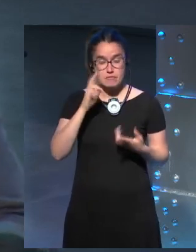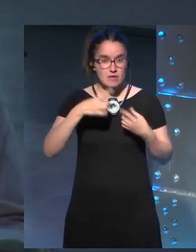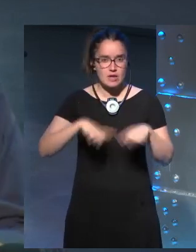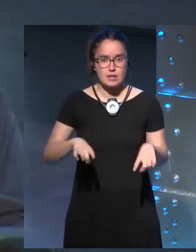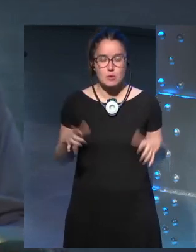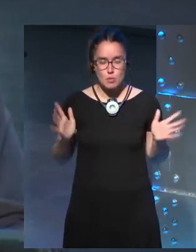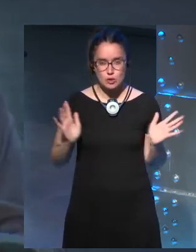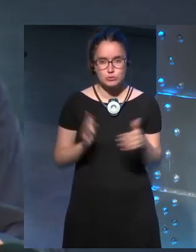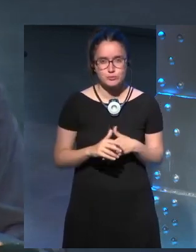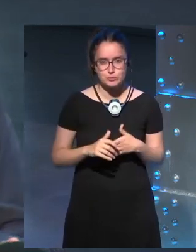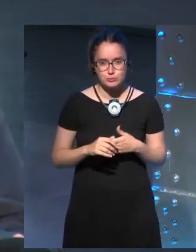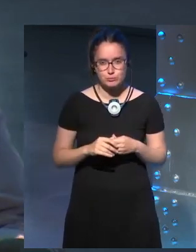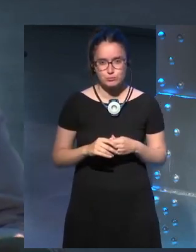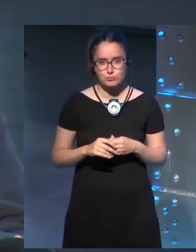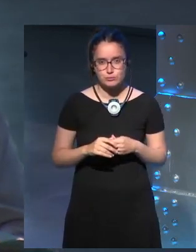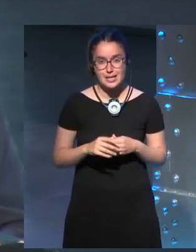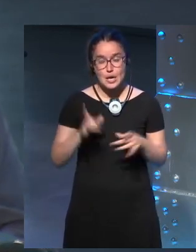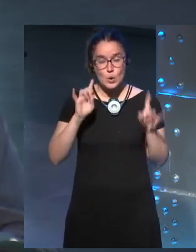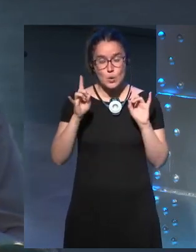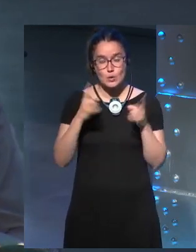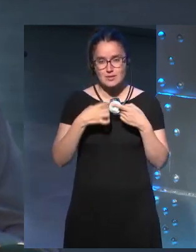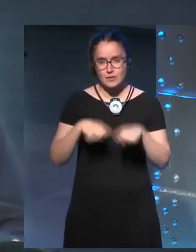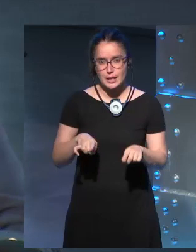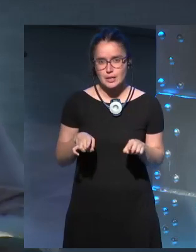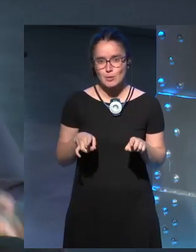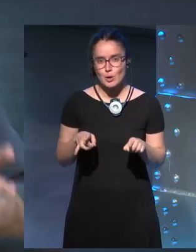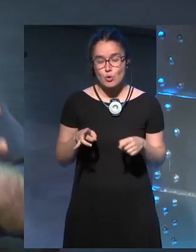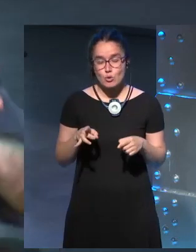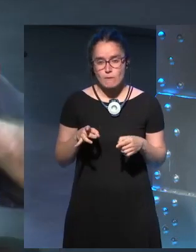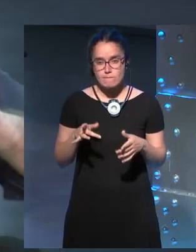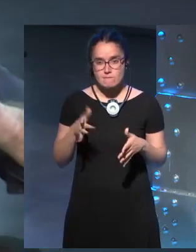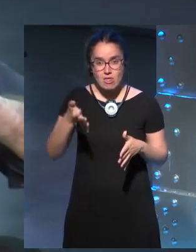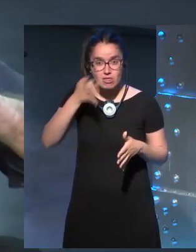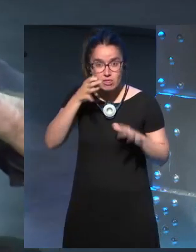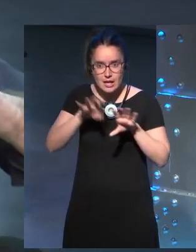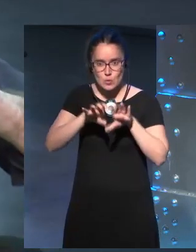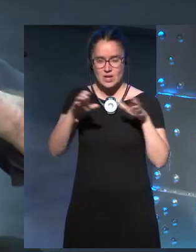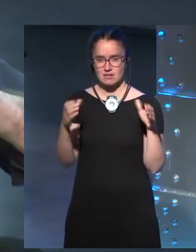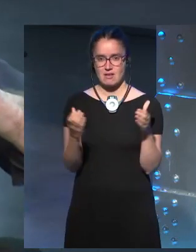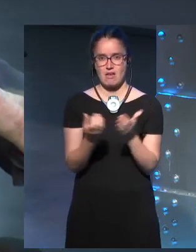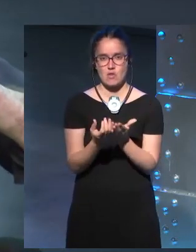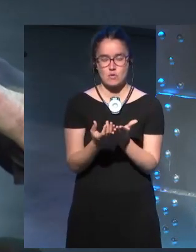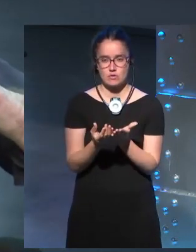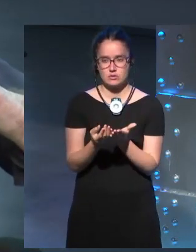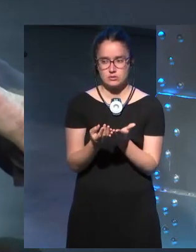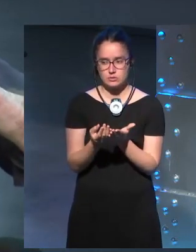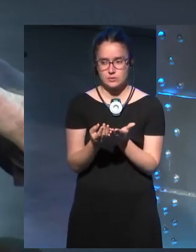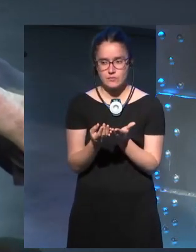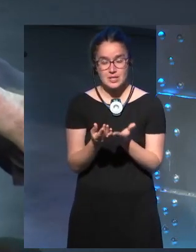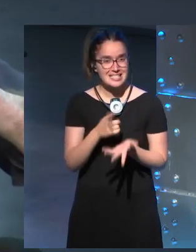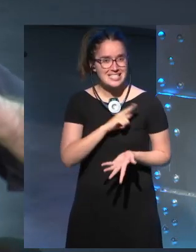still, the noise is different. But then being in a stadium, I think there's that sense of the